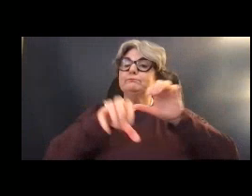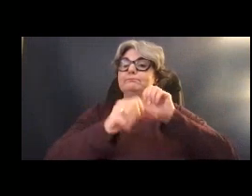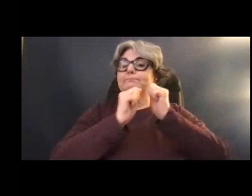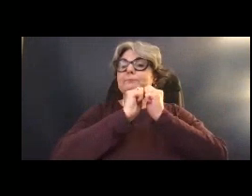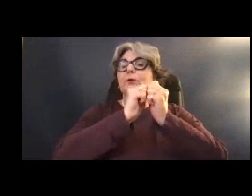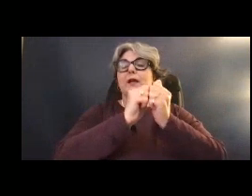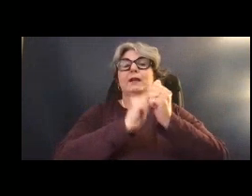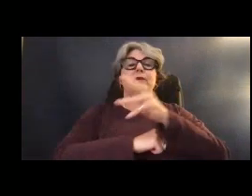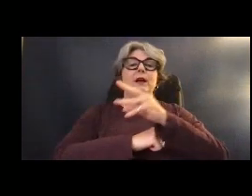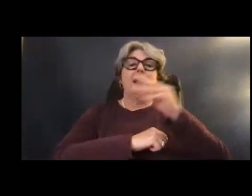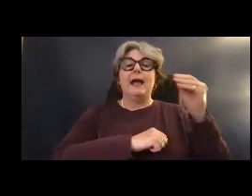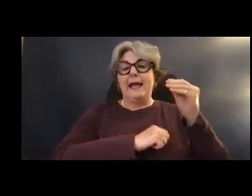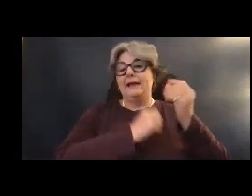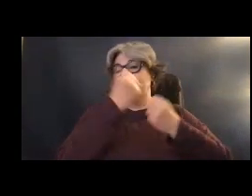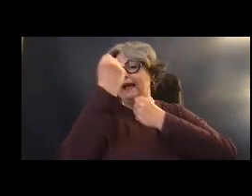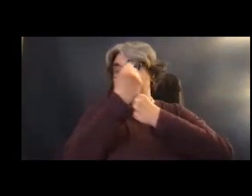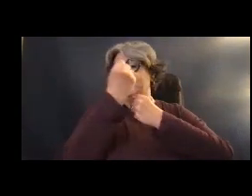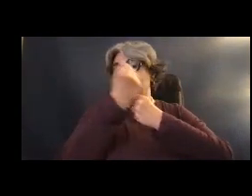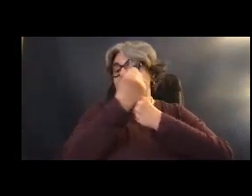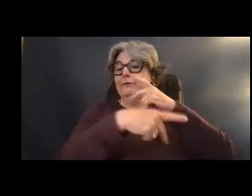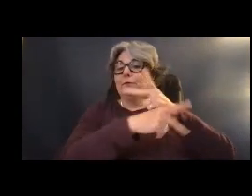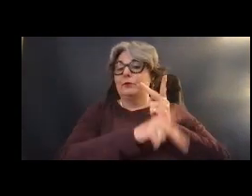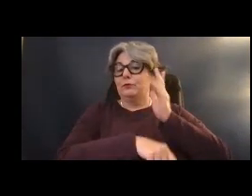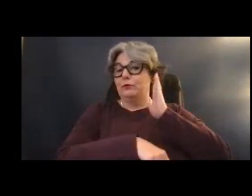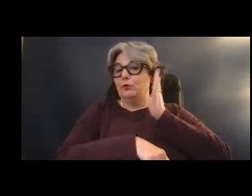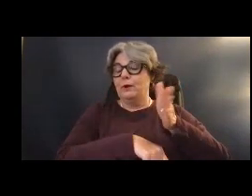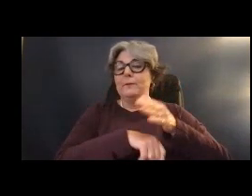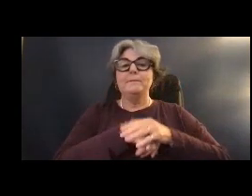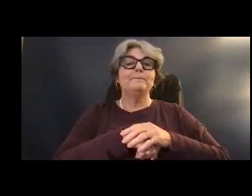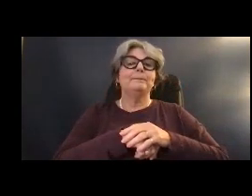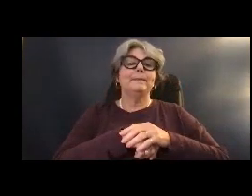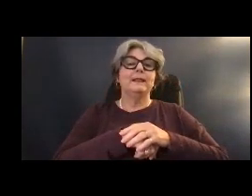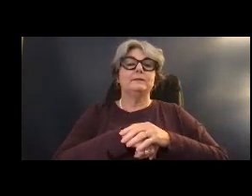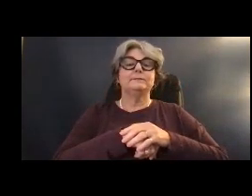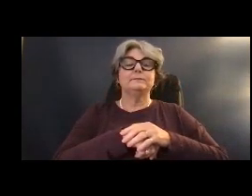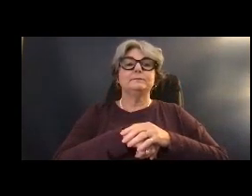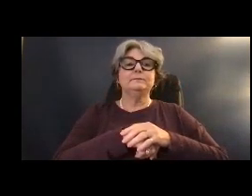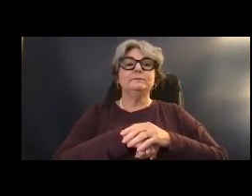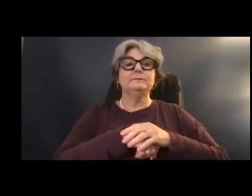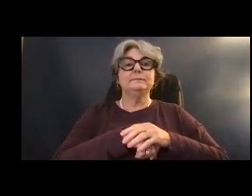and advocate for productivity growth.